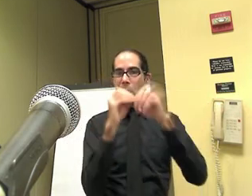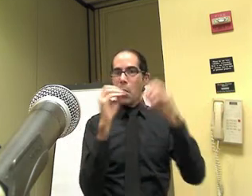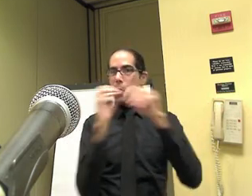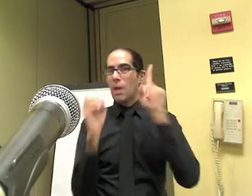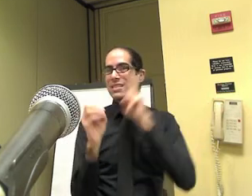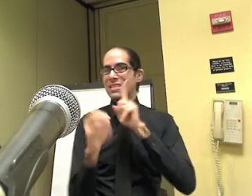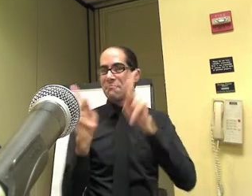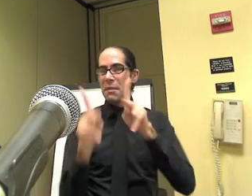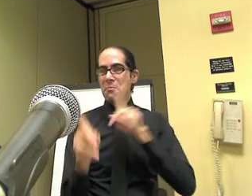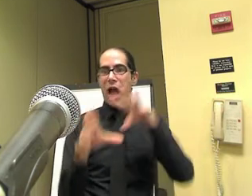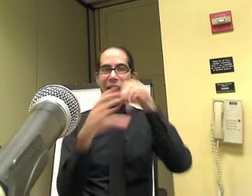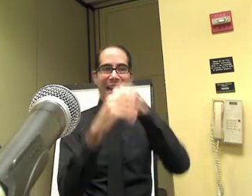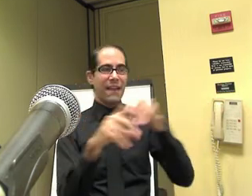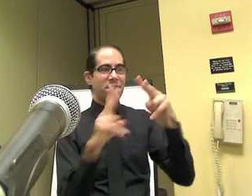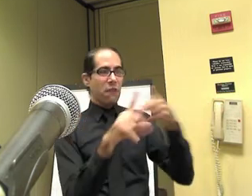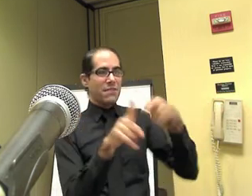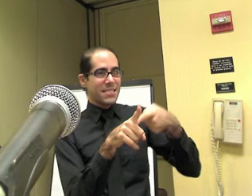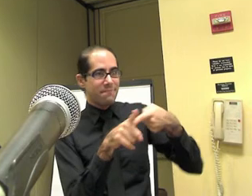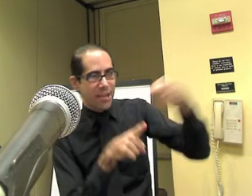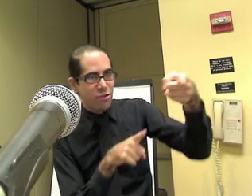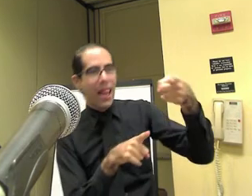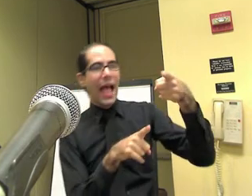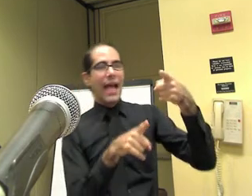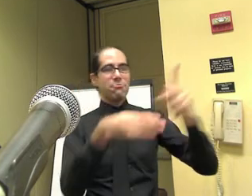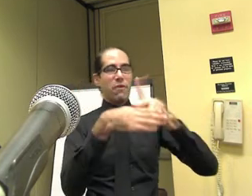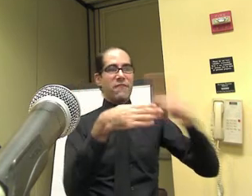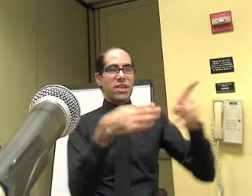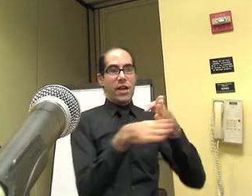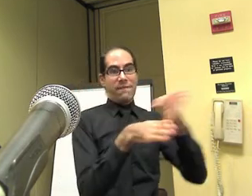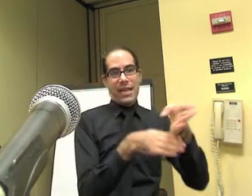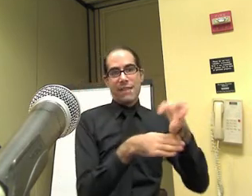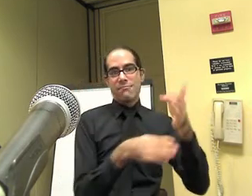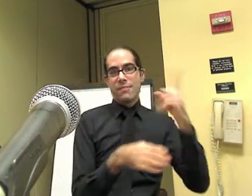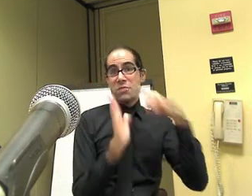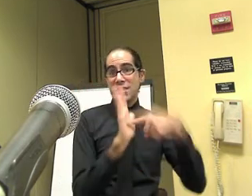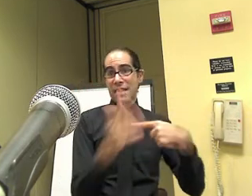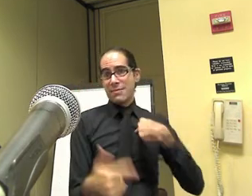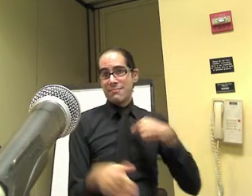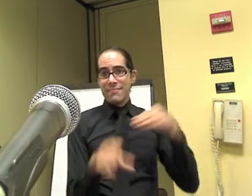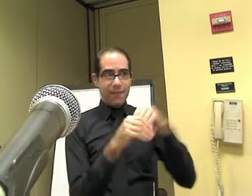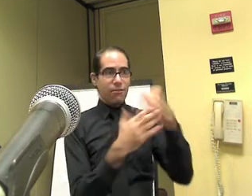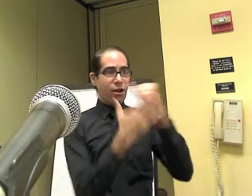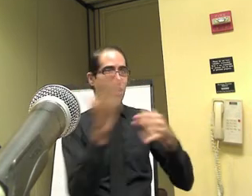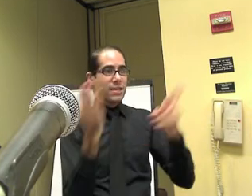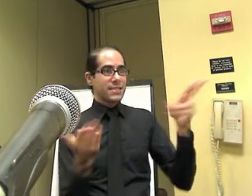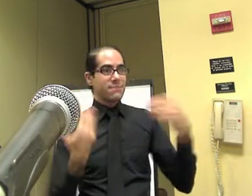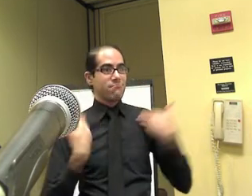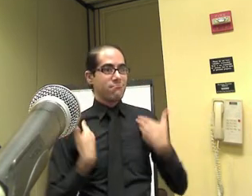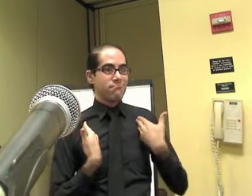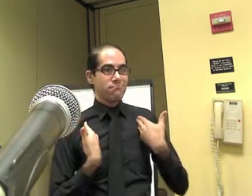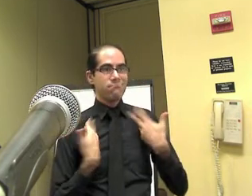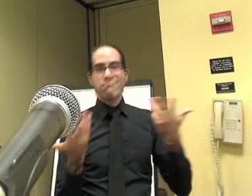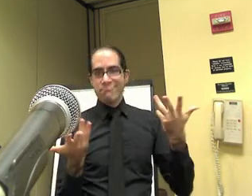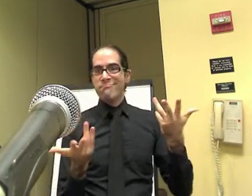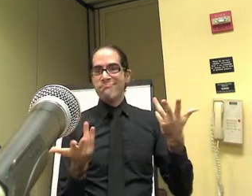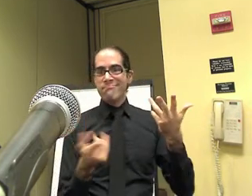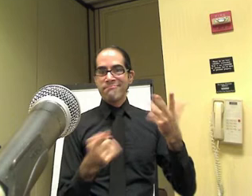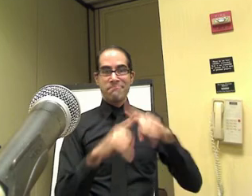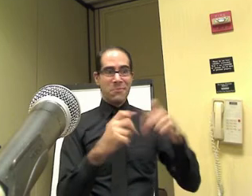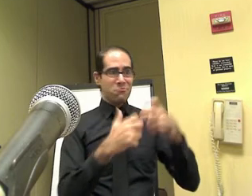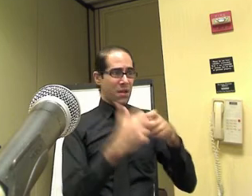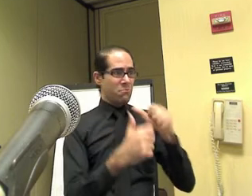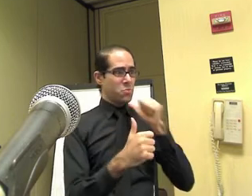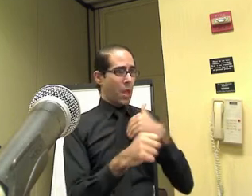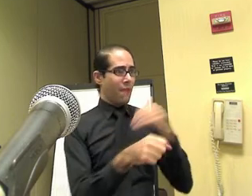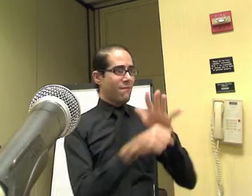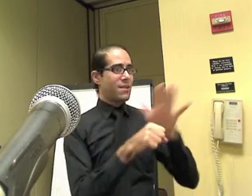passage of law, we see more people catching up with just a daily living experience. For example, I major